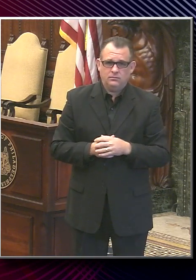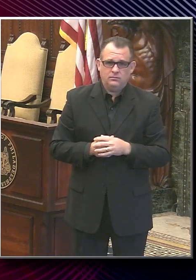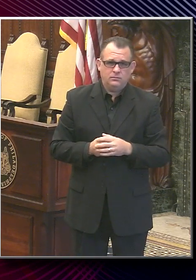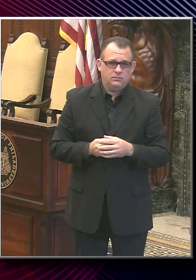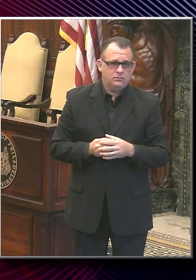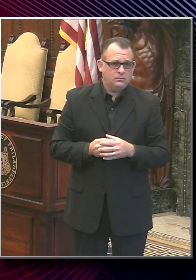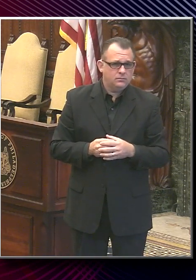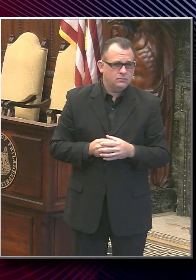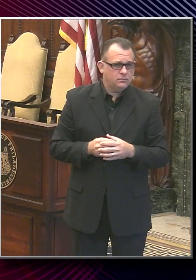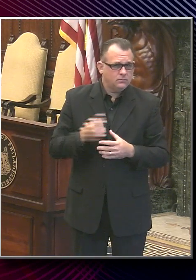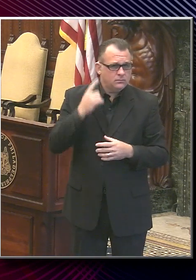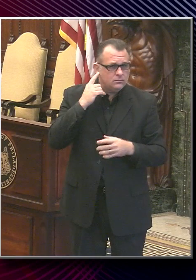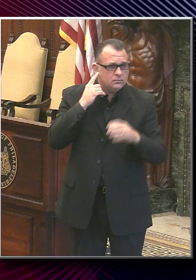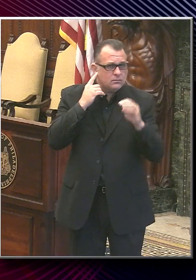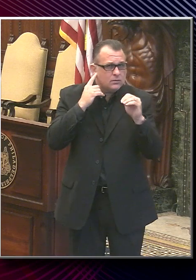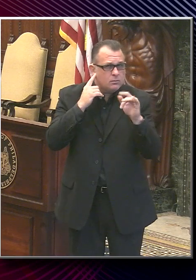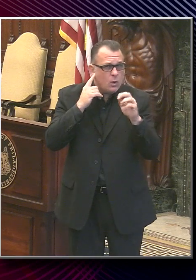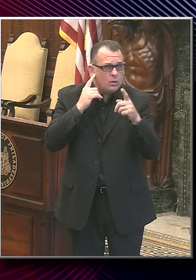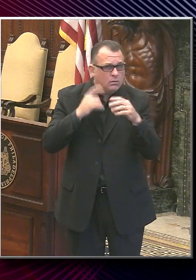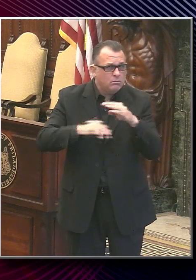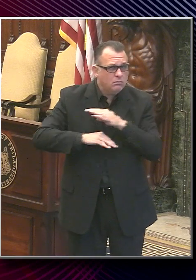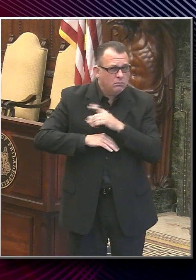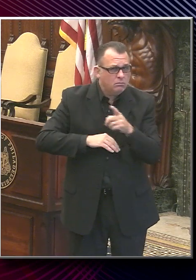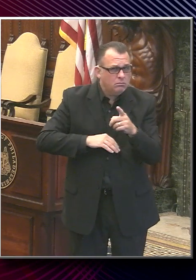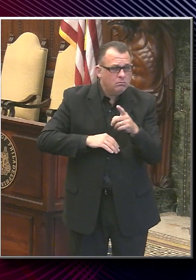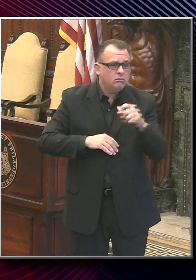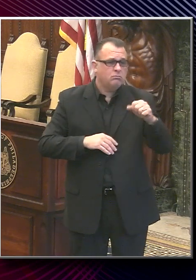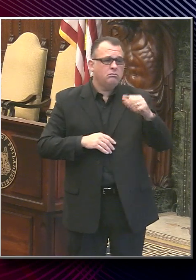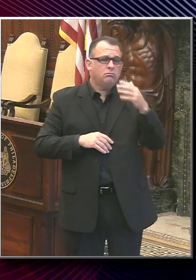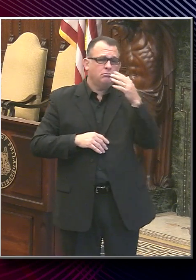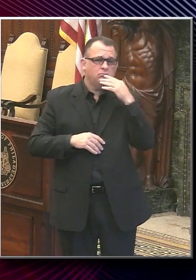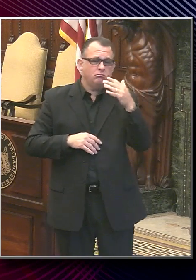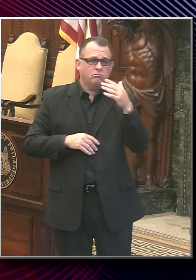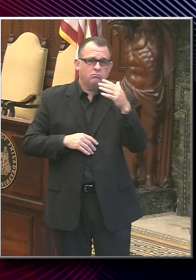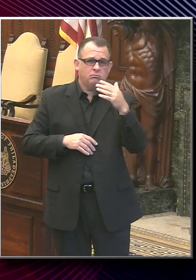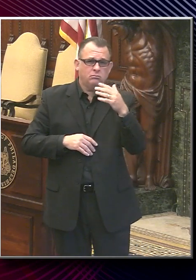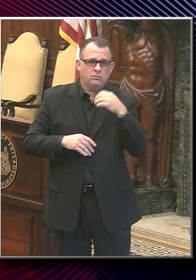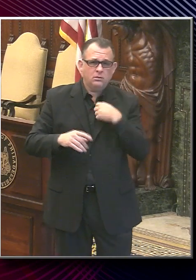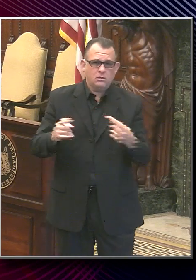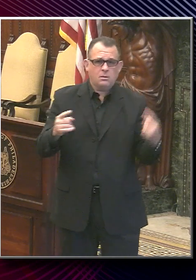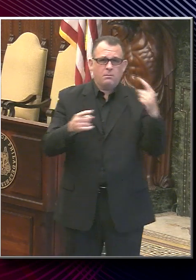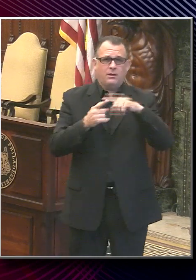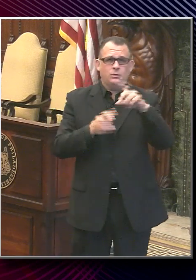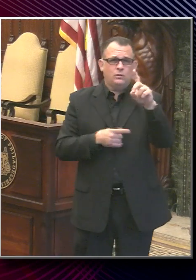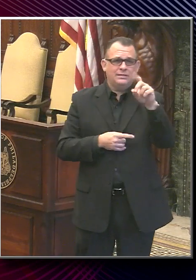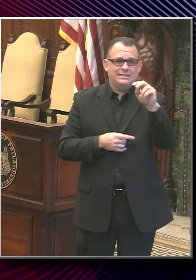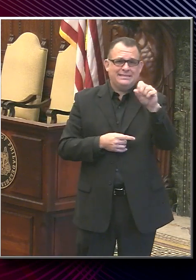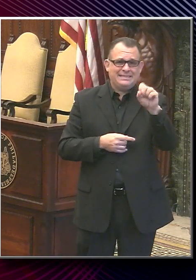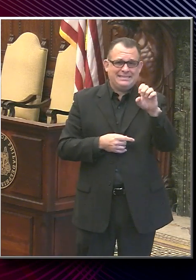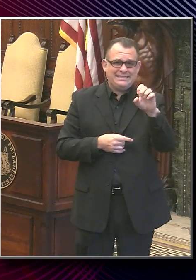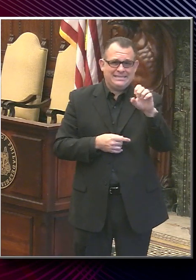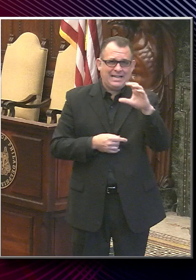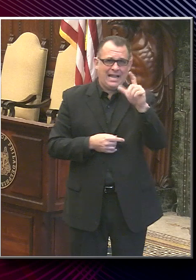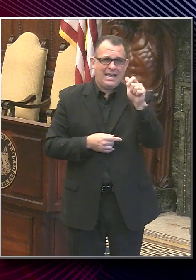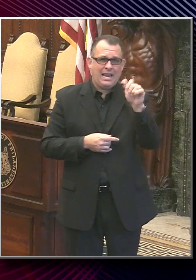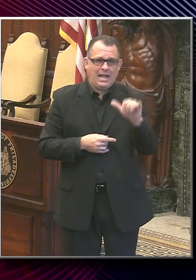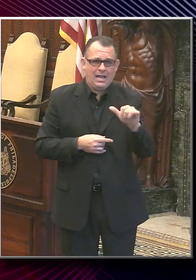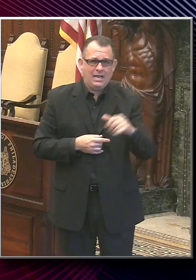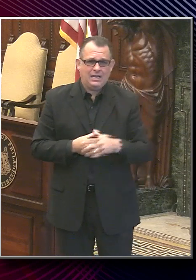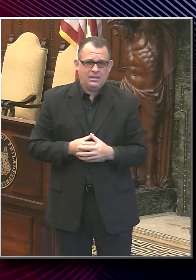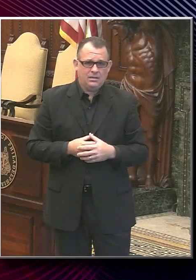Martin, you all set? All right. Let's go back now to Denise Clay. Let's see if your connection's better. Denise, are you